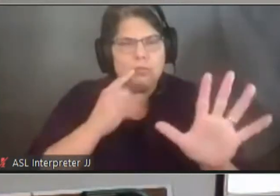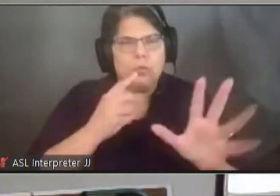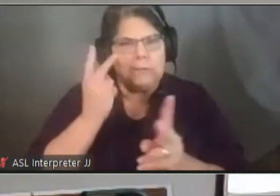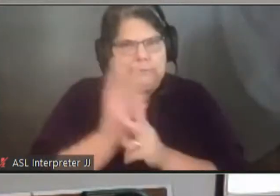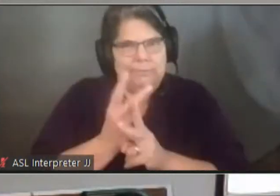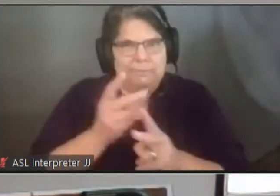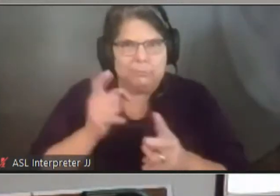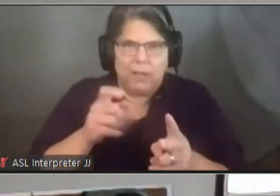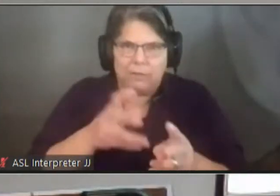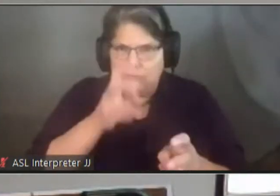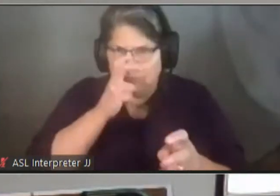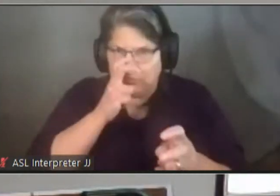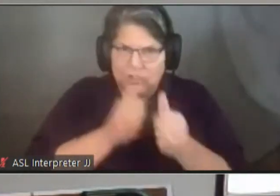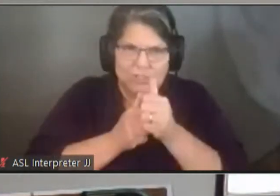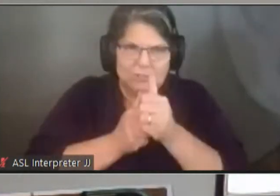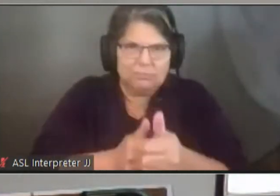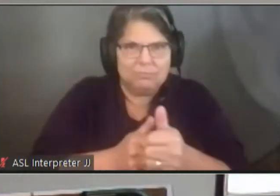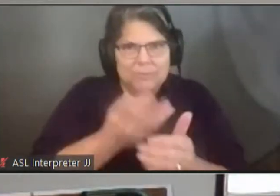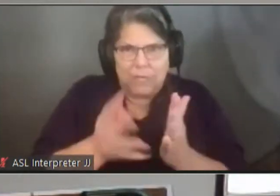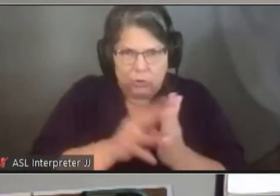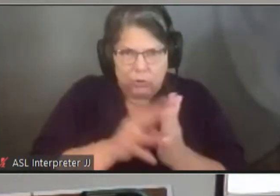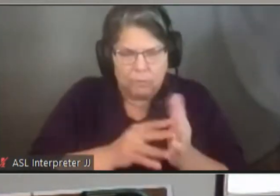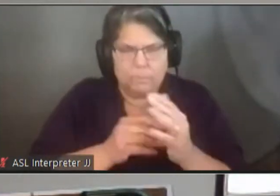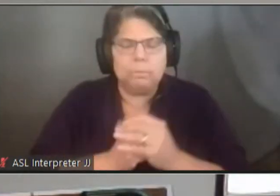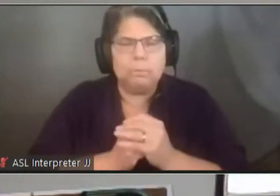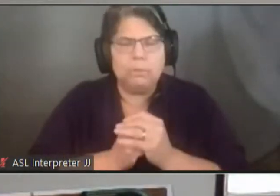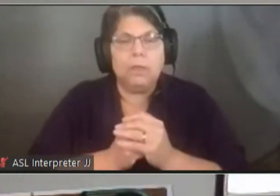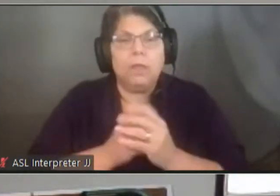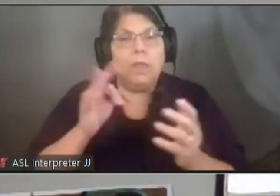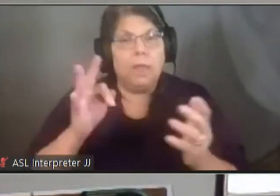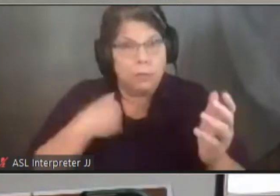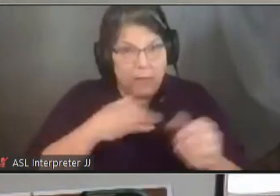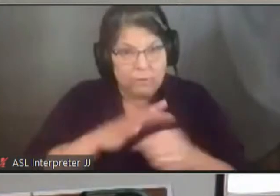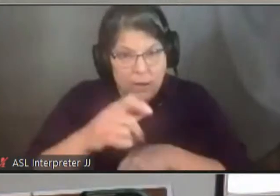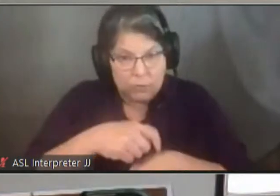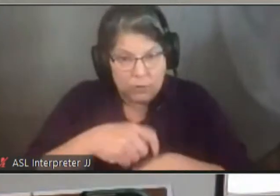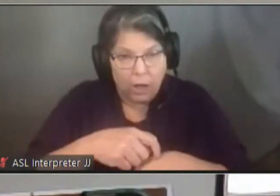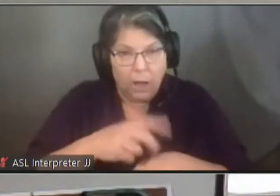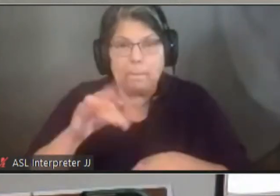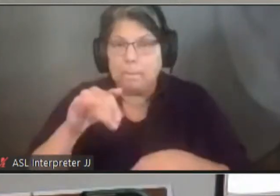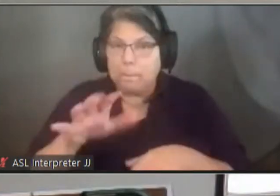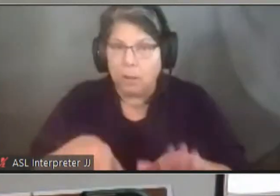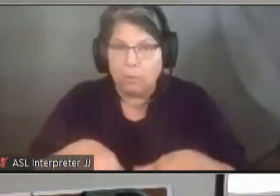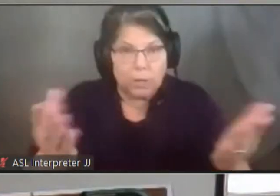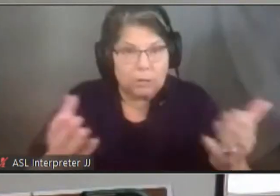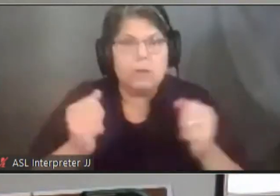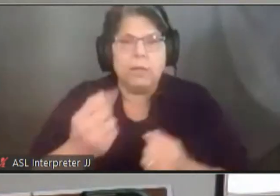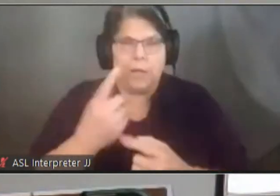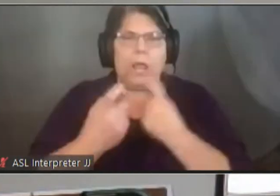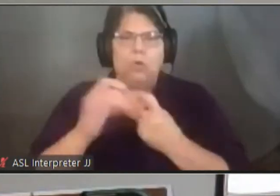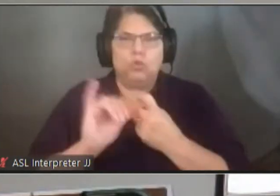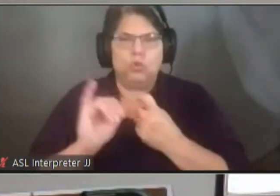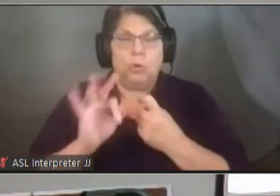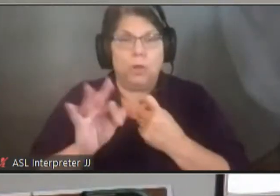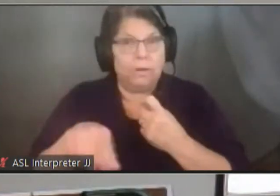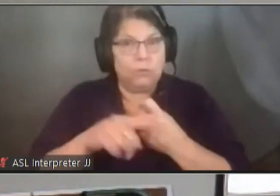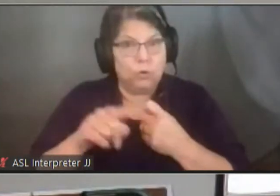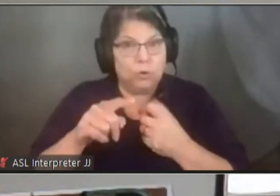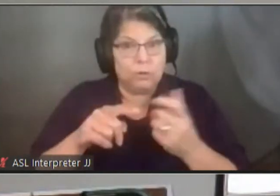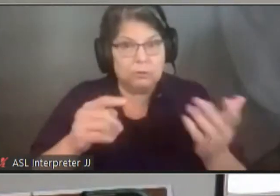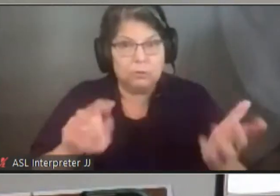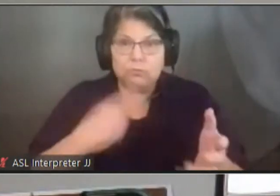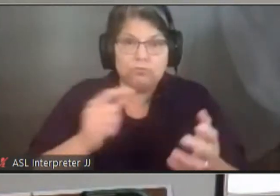of our staff. If time allows, we will also take questions from the public. If you are a member of the public, please leave your question